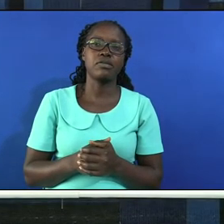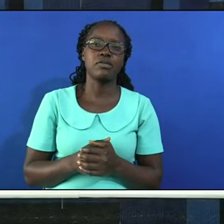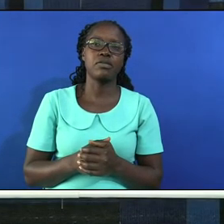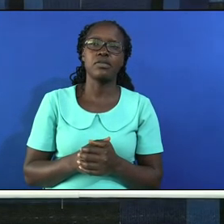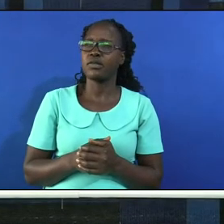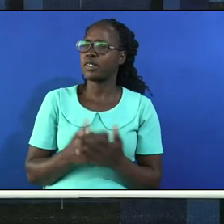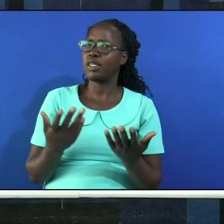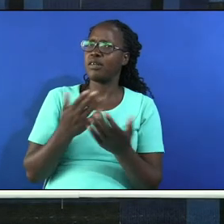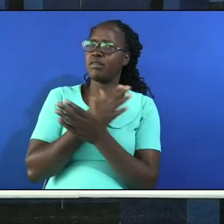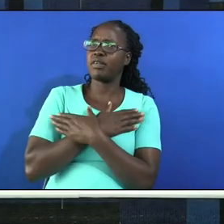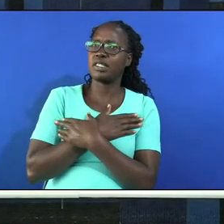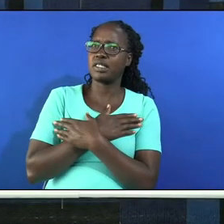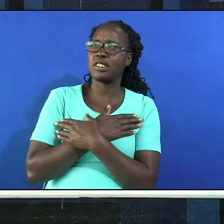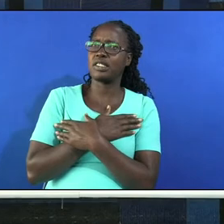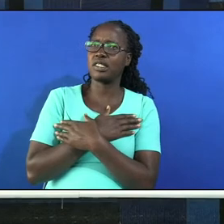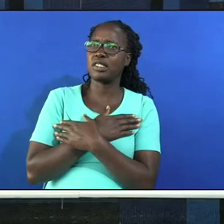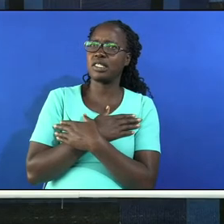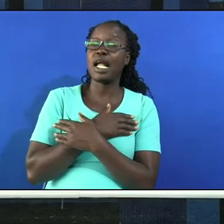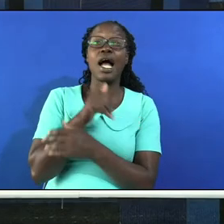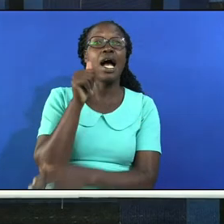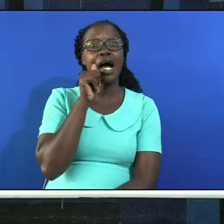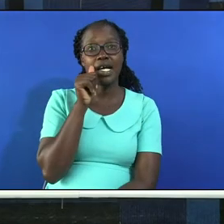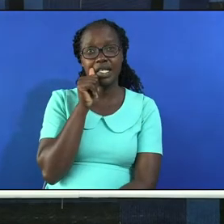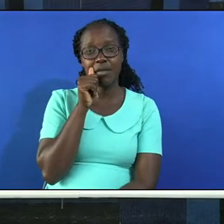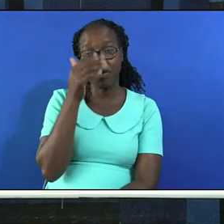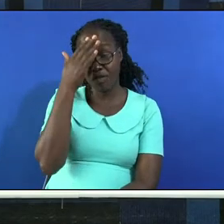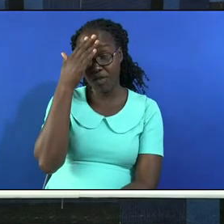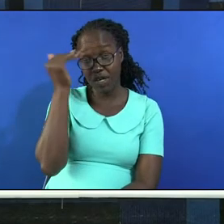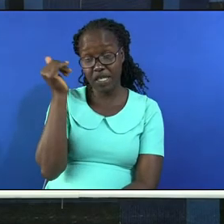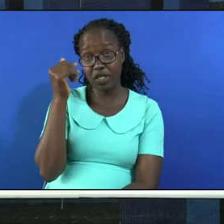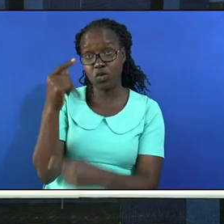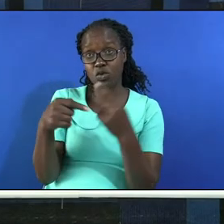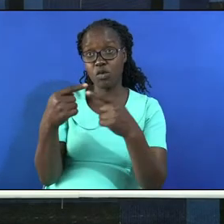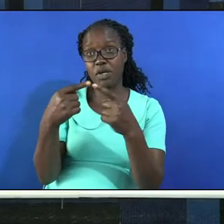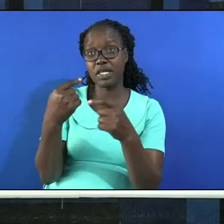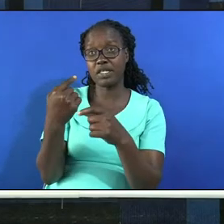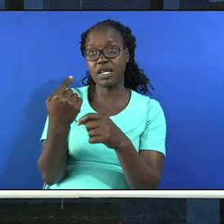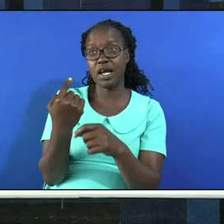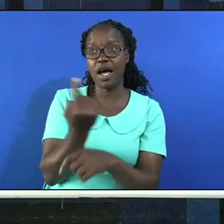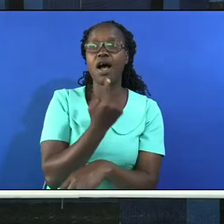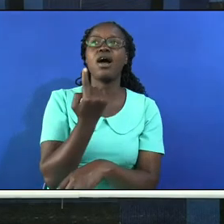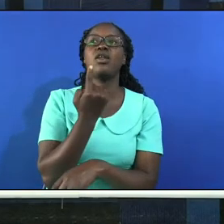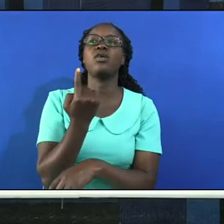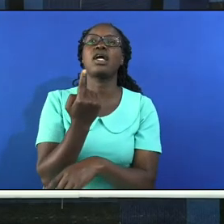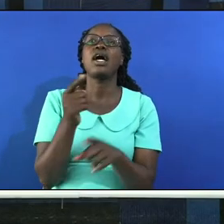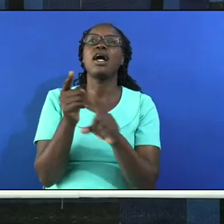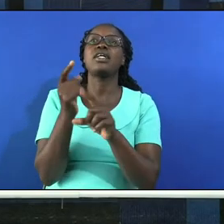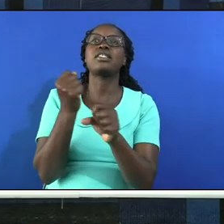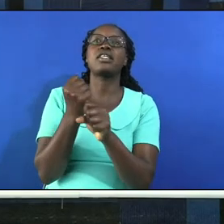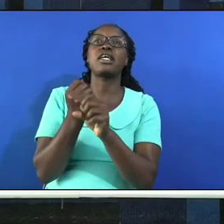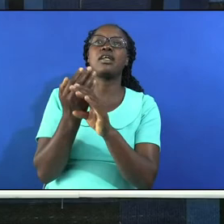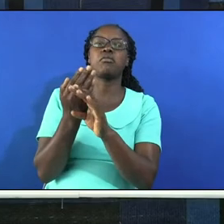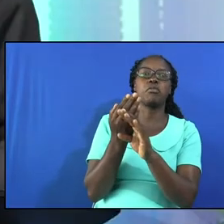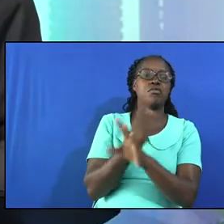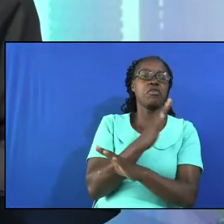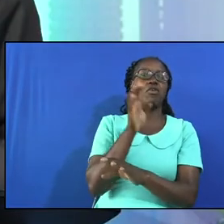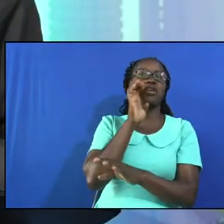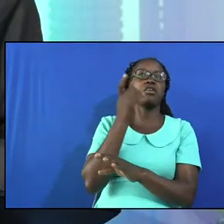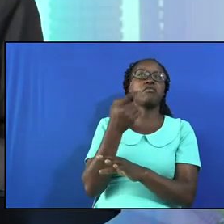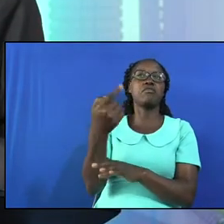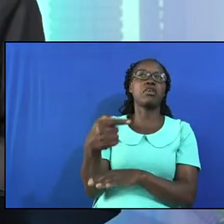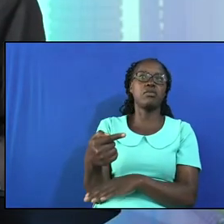You see, friends, Adam forgot that he could operate alone as he had done before Eve came along.